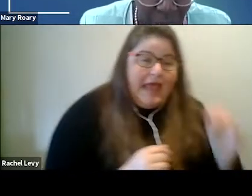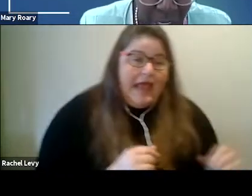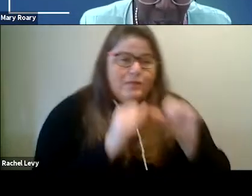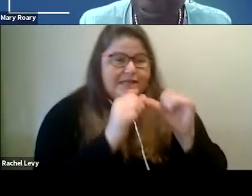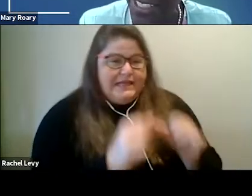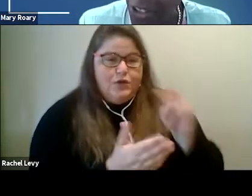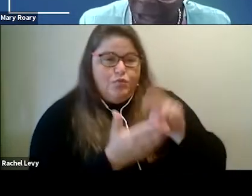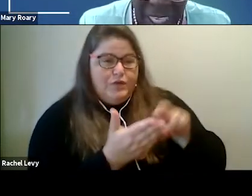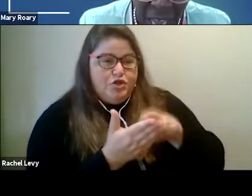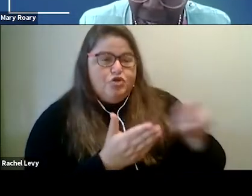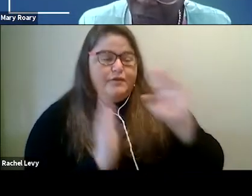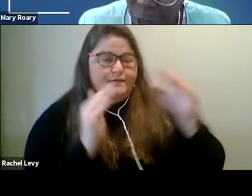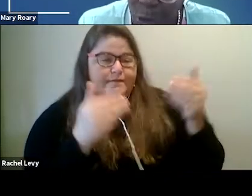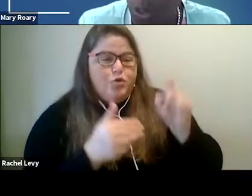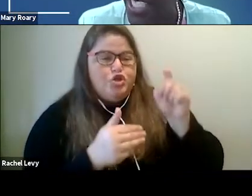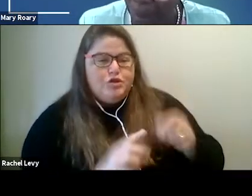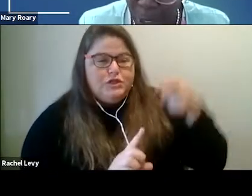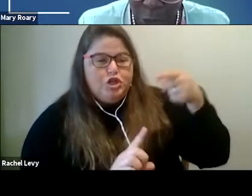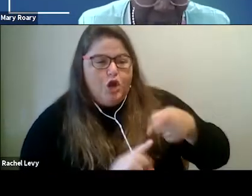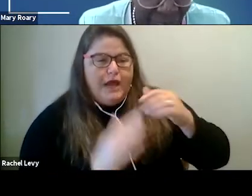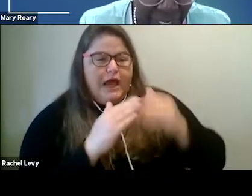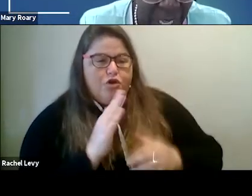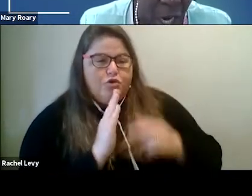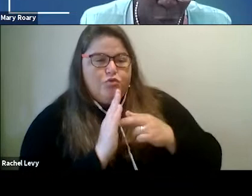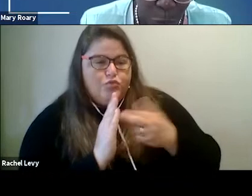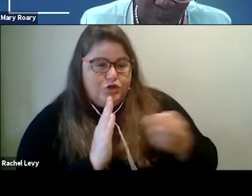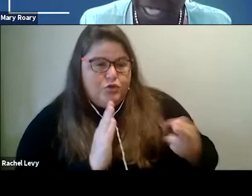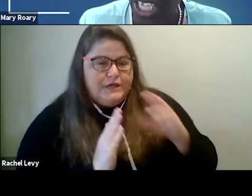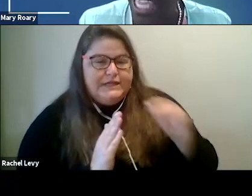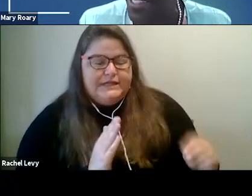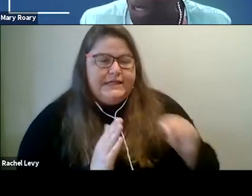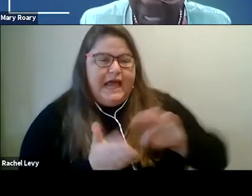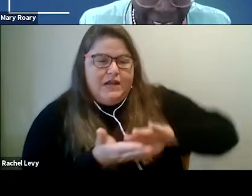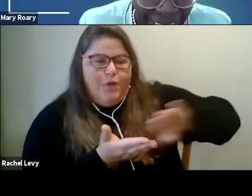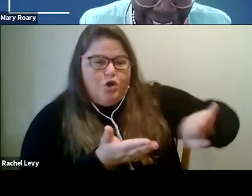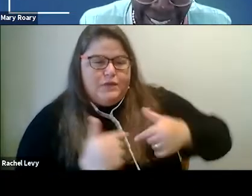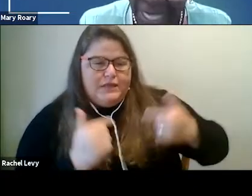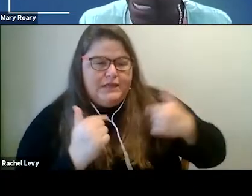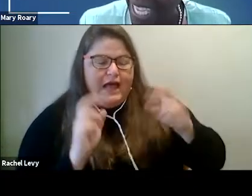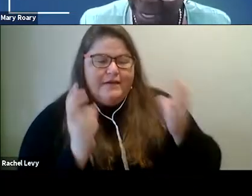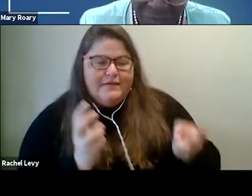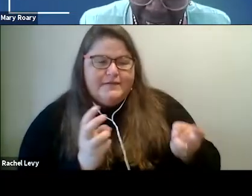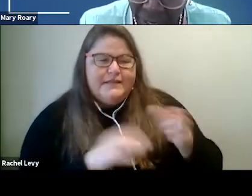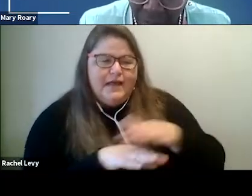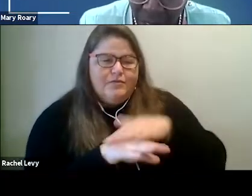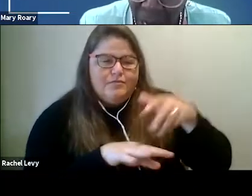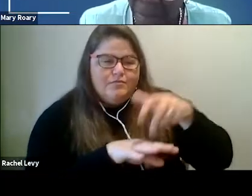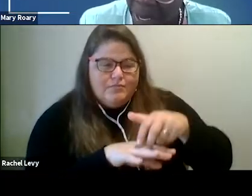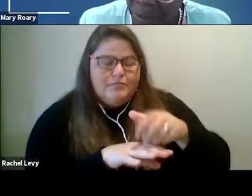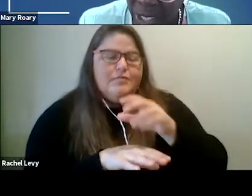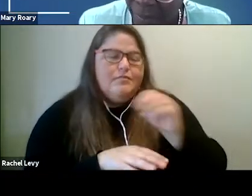should target traditionally under-resourced and marginalized groups such as American Indians and Alaska